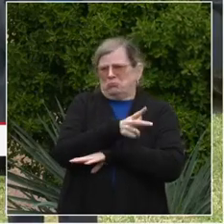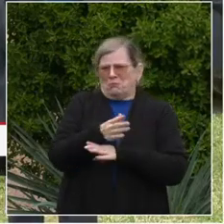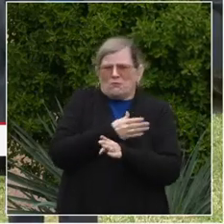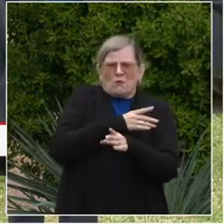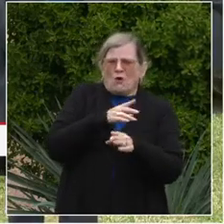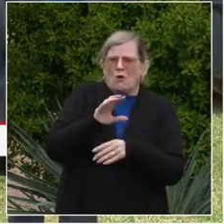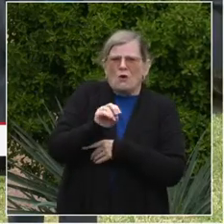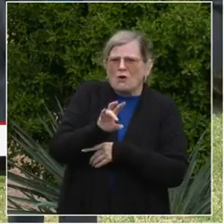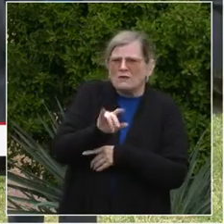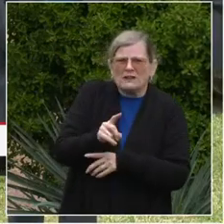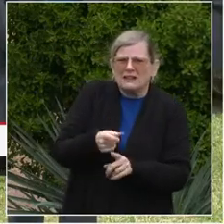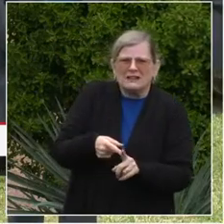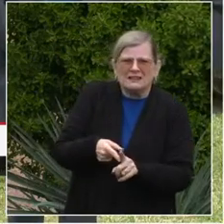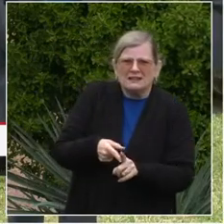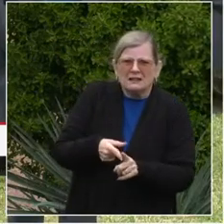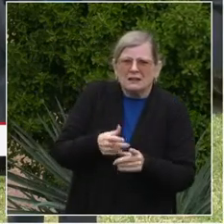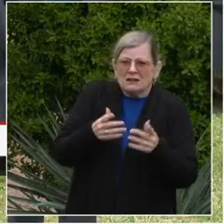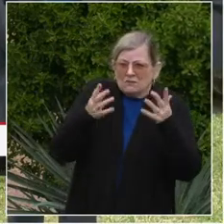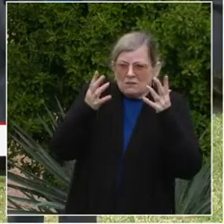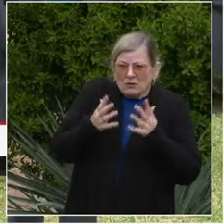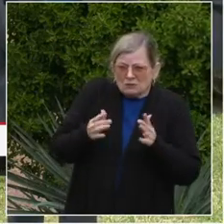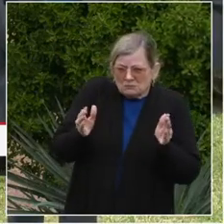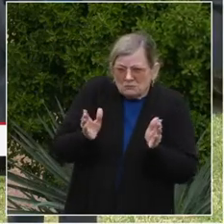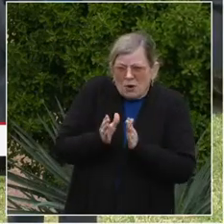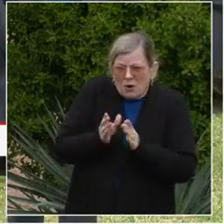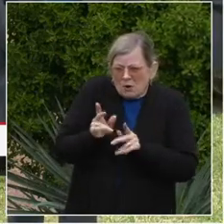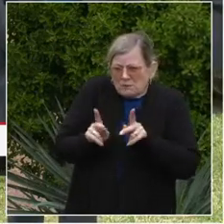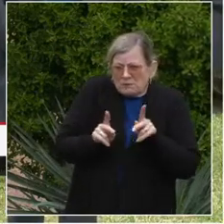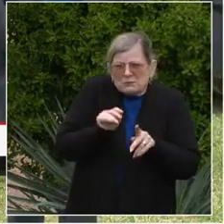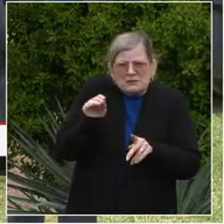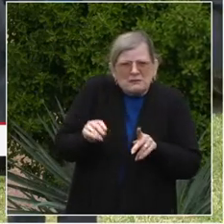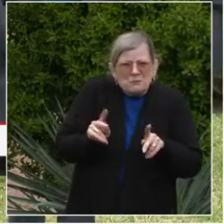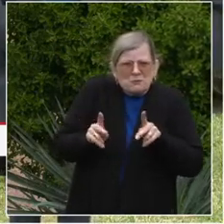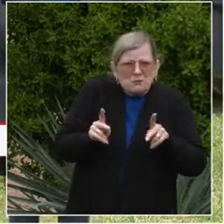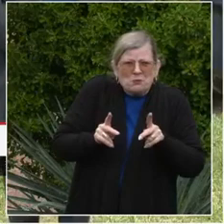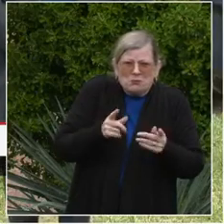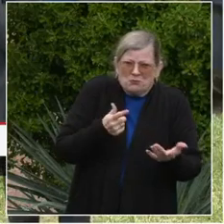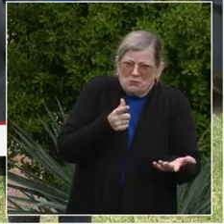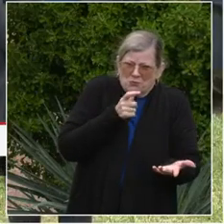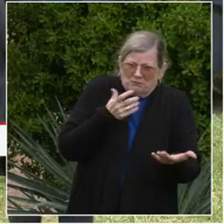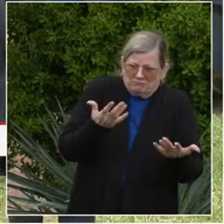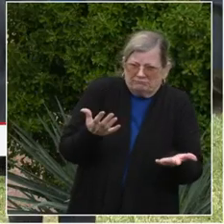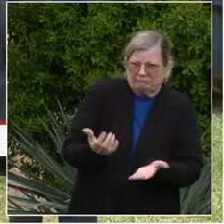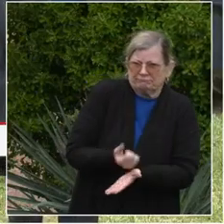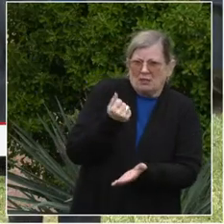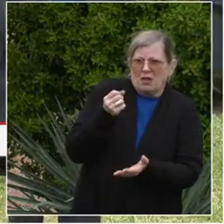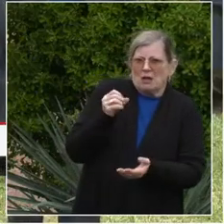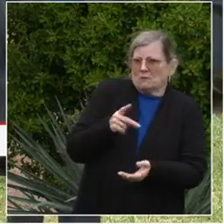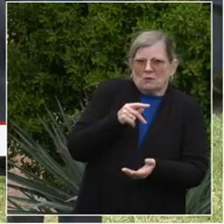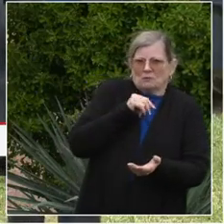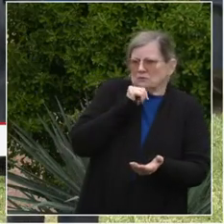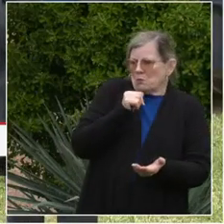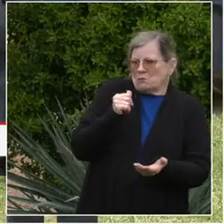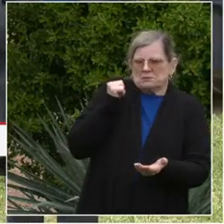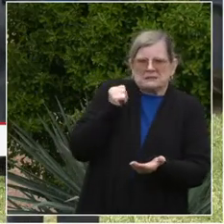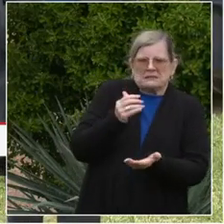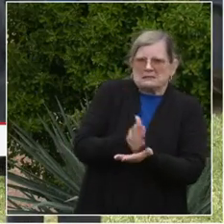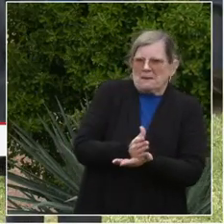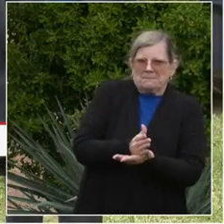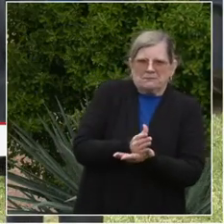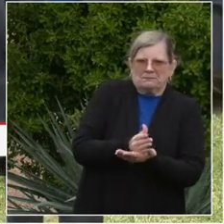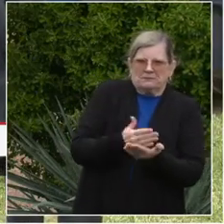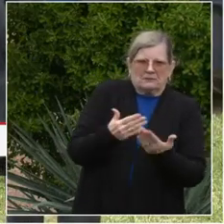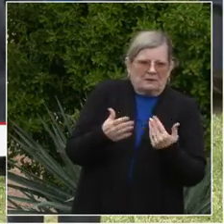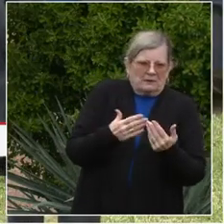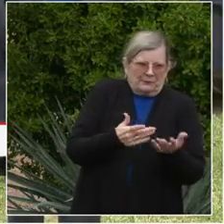unfortunately, there's a small percentage of people who, take the opportunity knowing that they're not going to be stopped to do whatever the hell they want. And